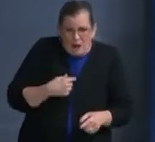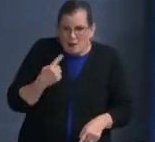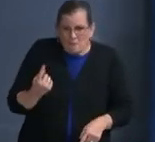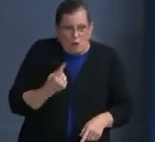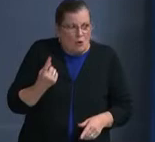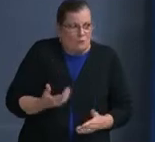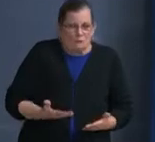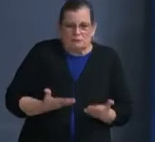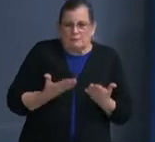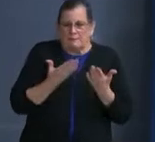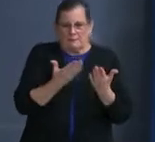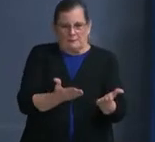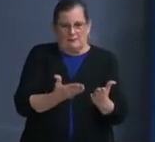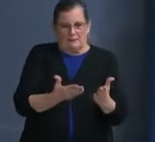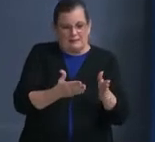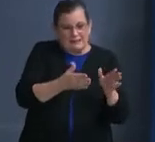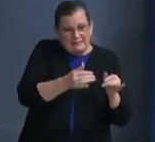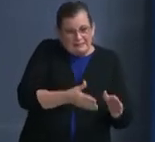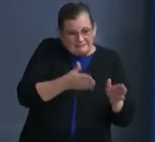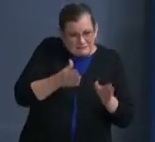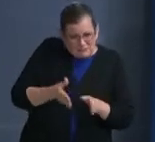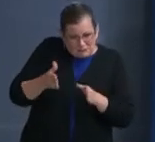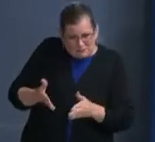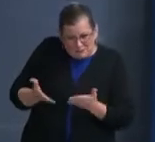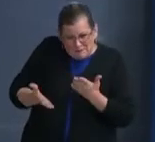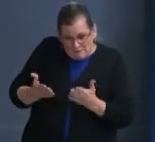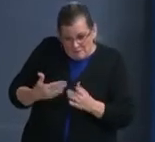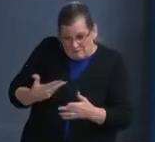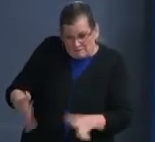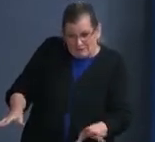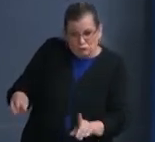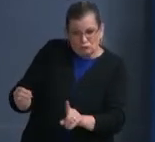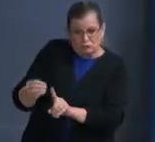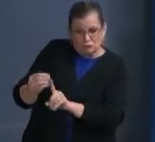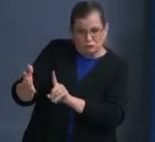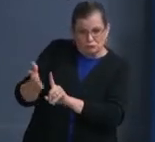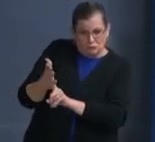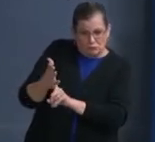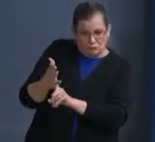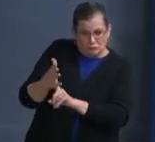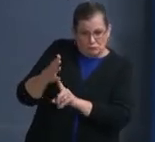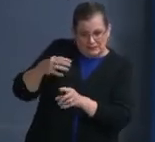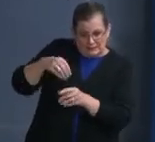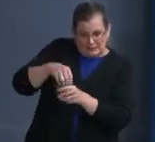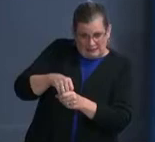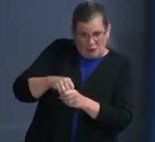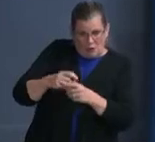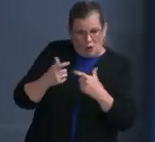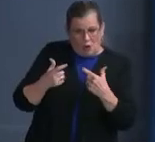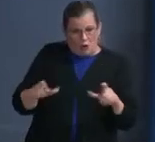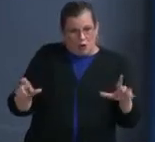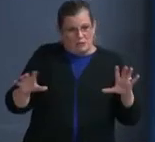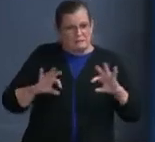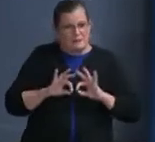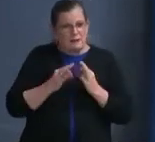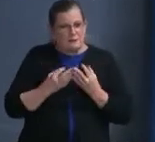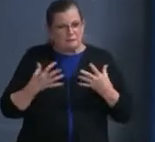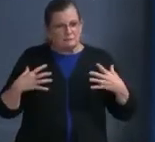recommended that individuals who may have had an exposure, so participated in large-scale events, been